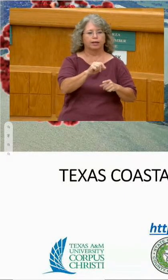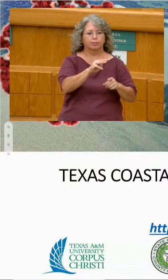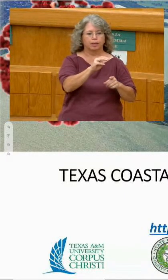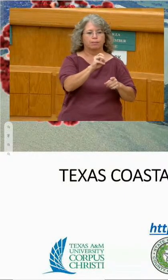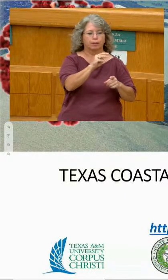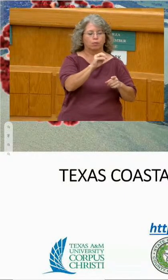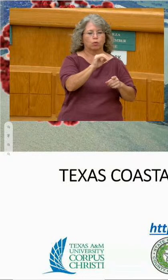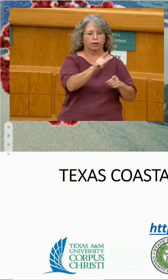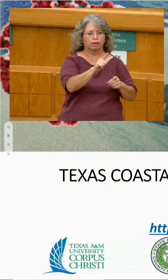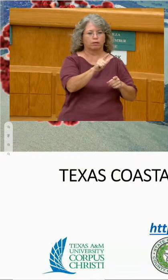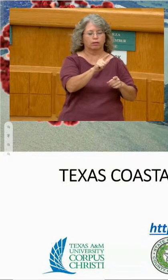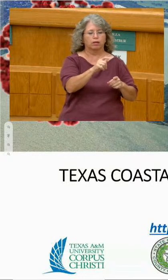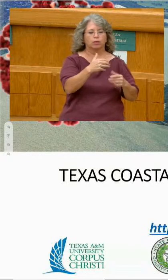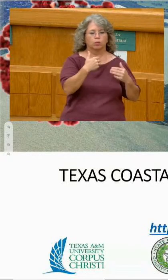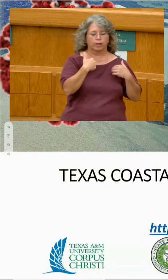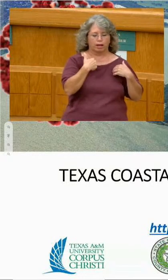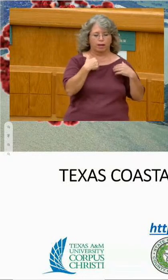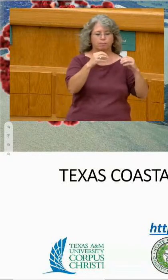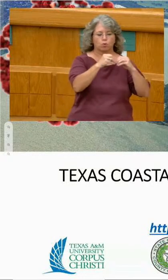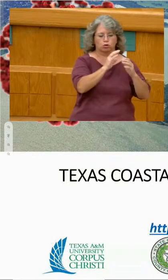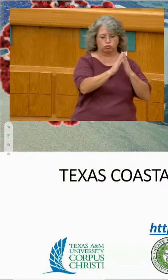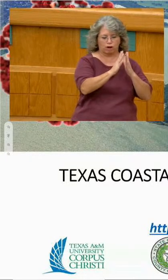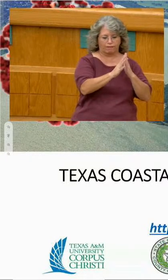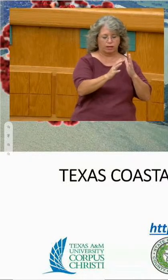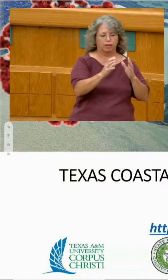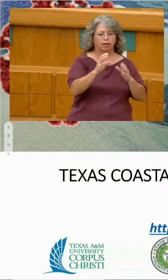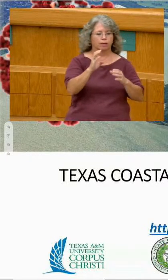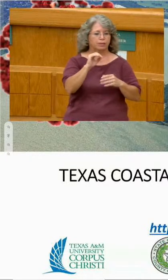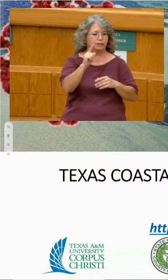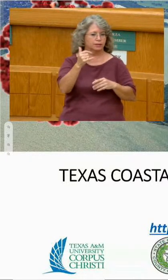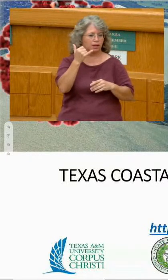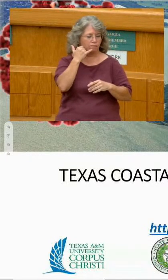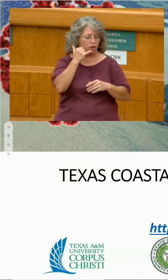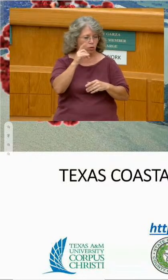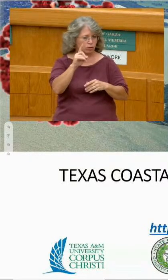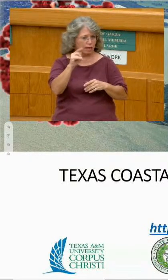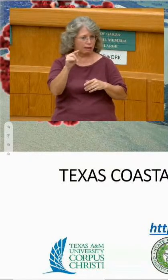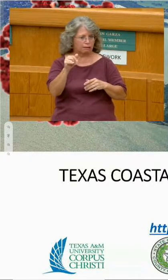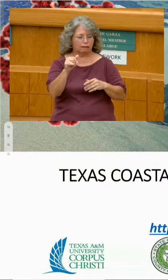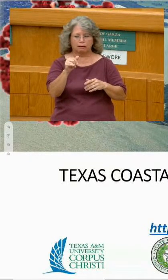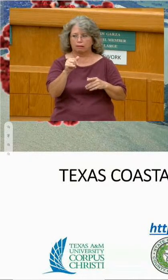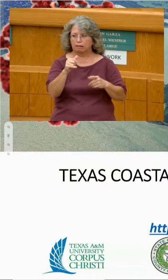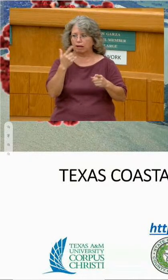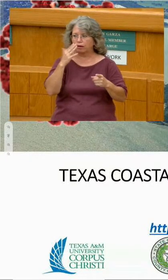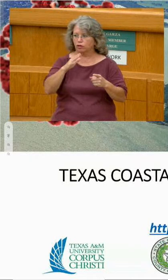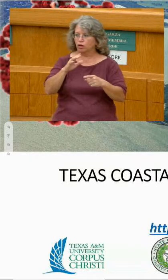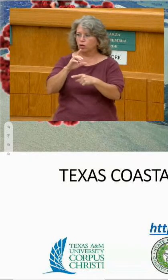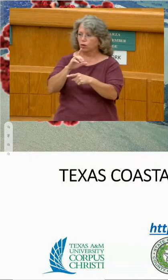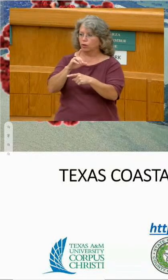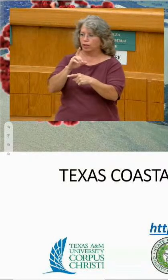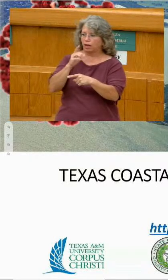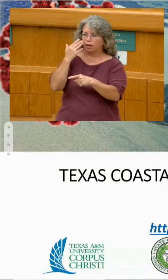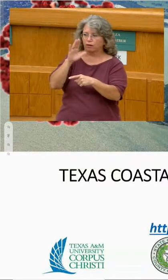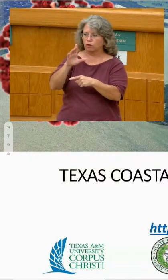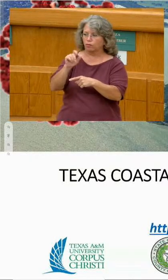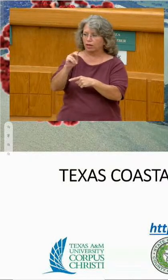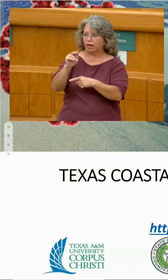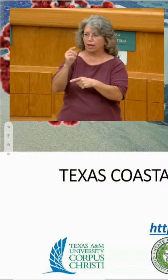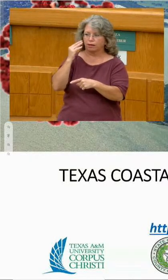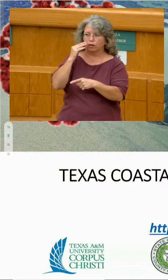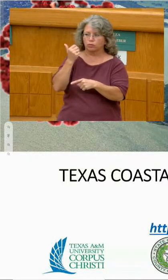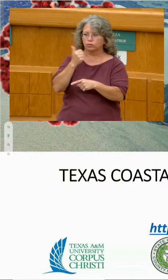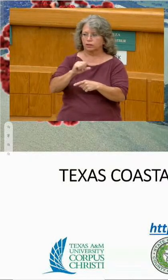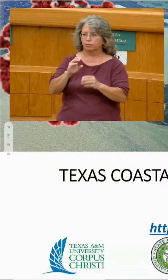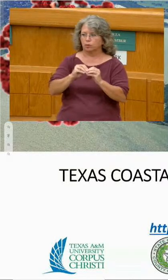had much more traffic, but with the cell phone data, it remains to be seen. I don't know if Annette there knows anything more.